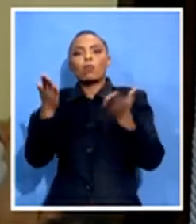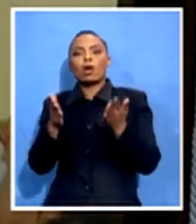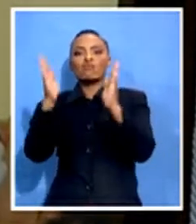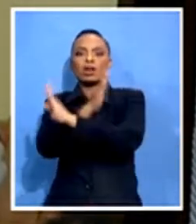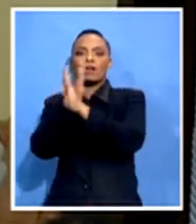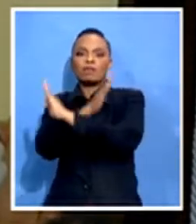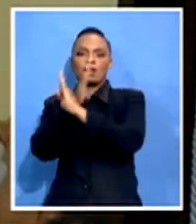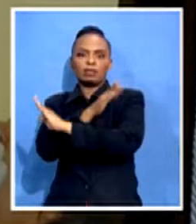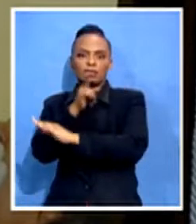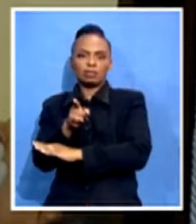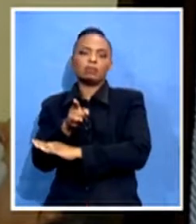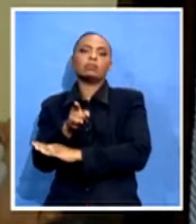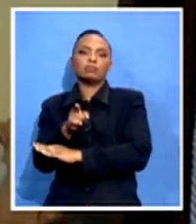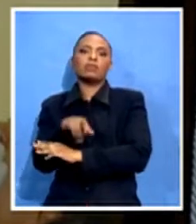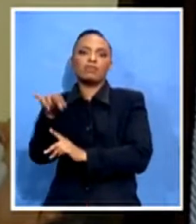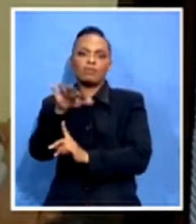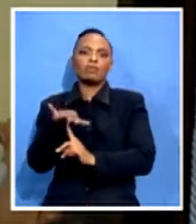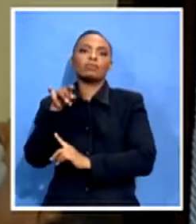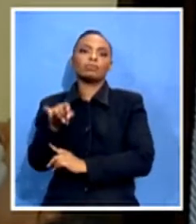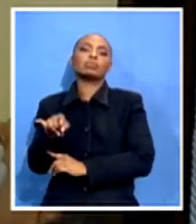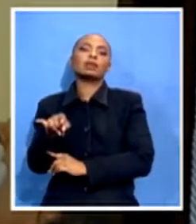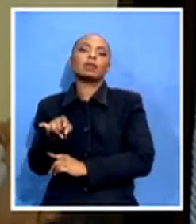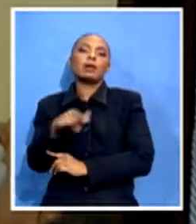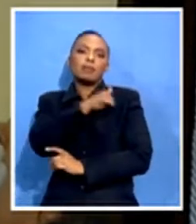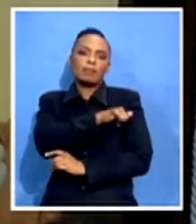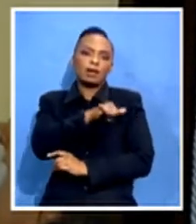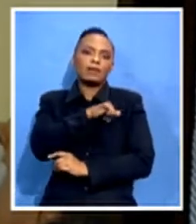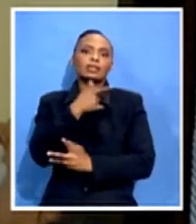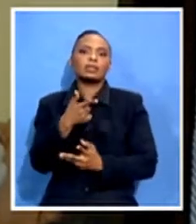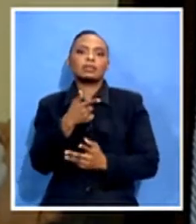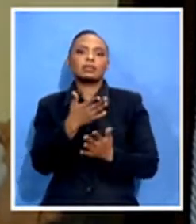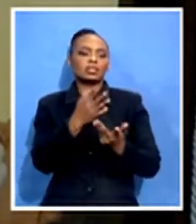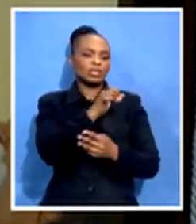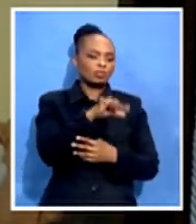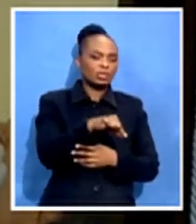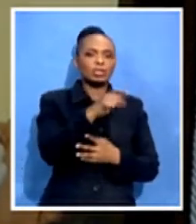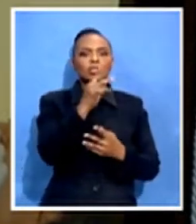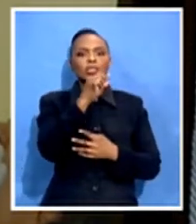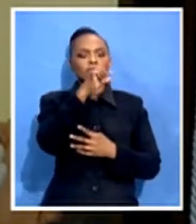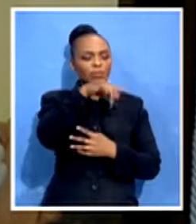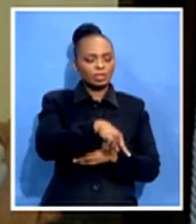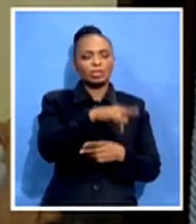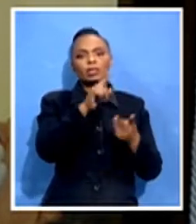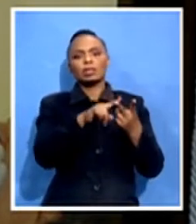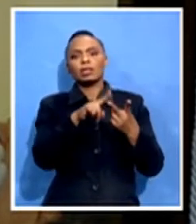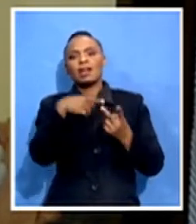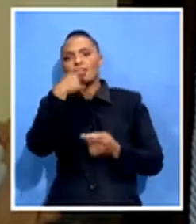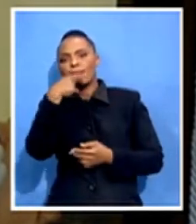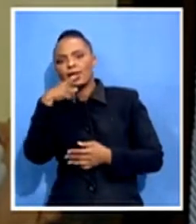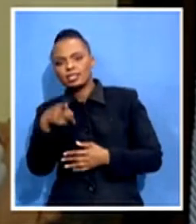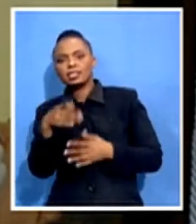are in the private practitioners' rooms, private pharmacies, that are working in